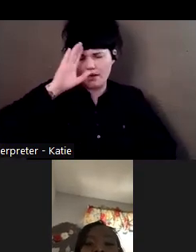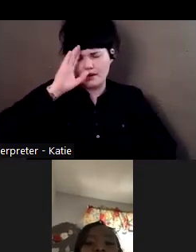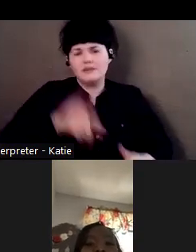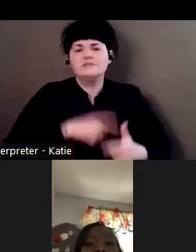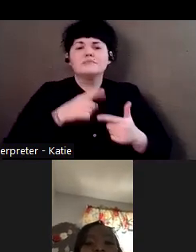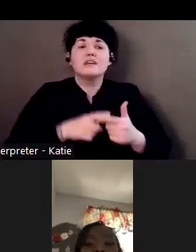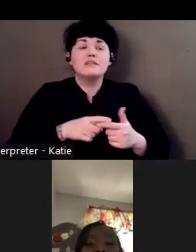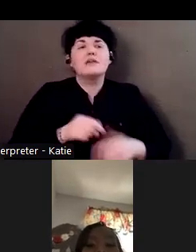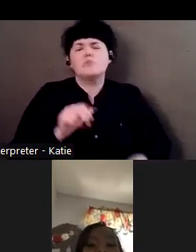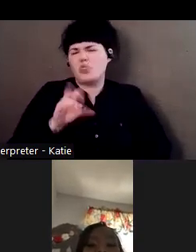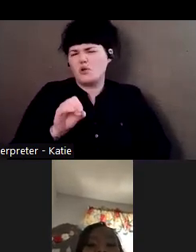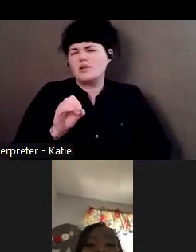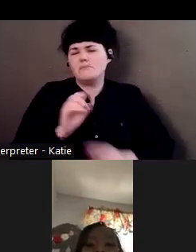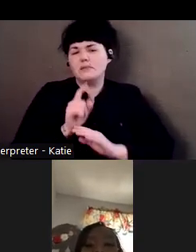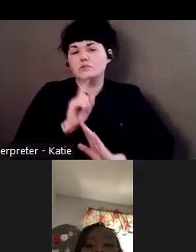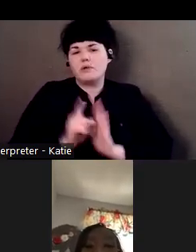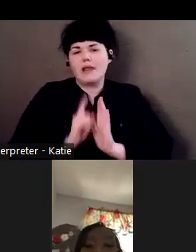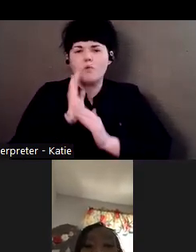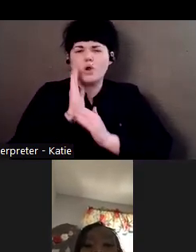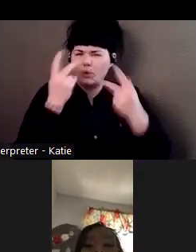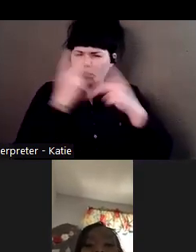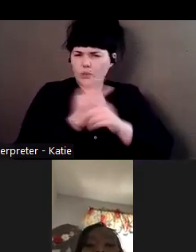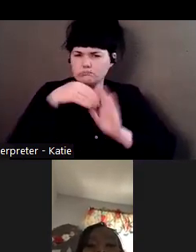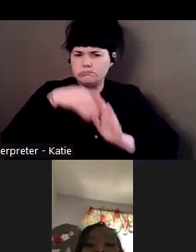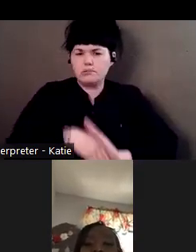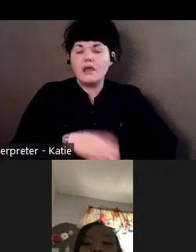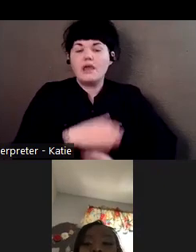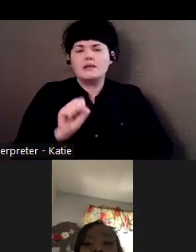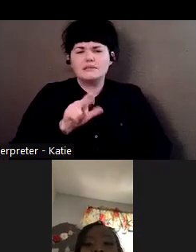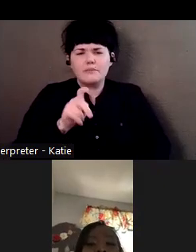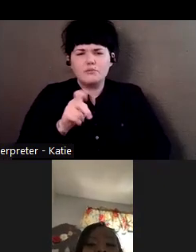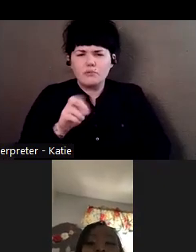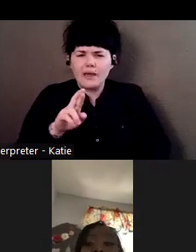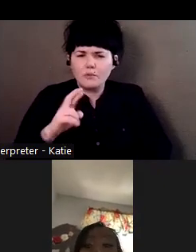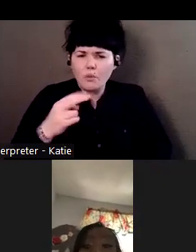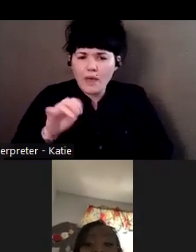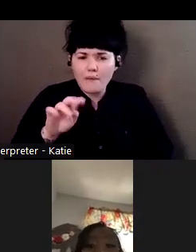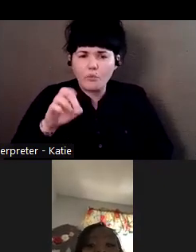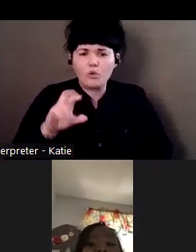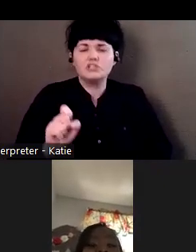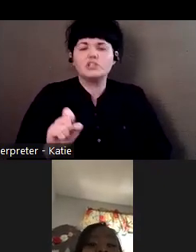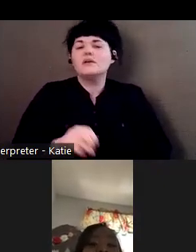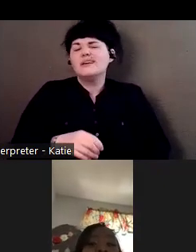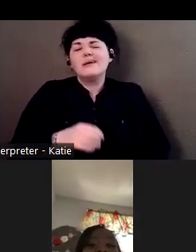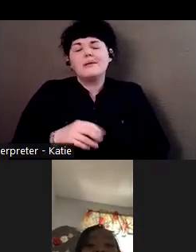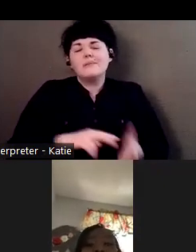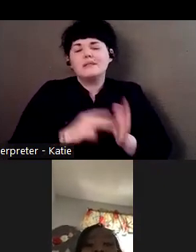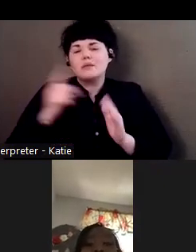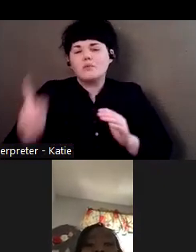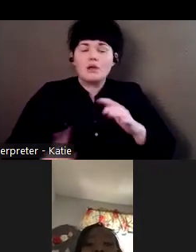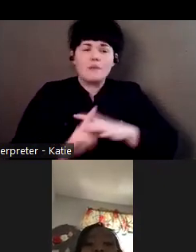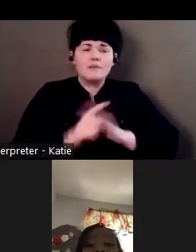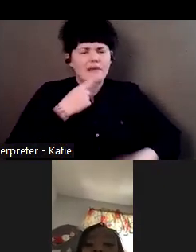an hour. And a subarachnoid hemorrhage is a sudden onset. Someone will come in and say they have the worst headache of their life.